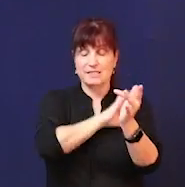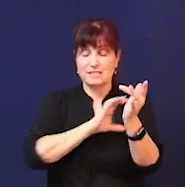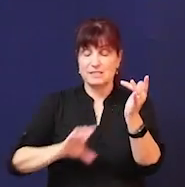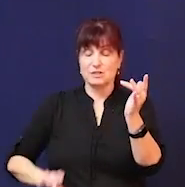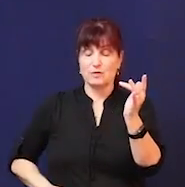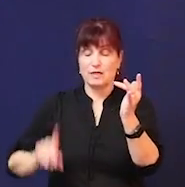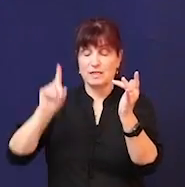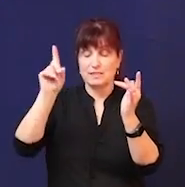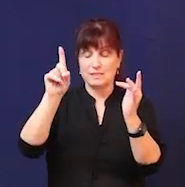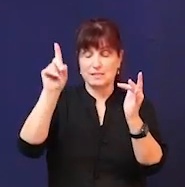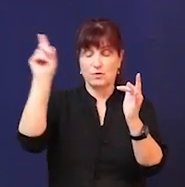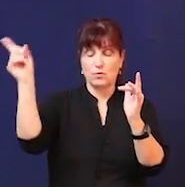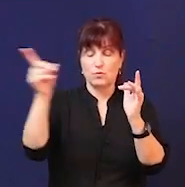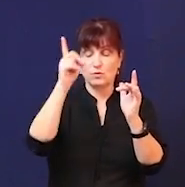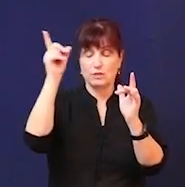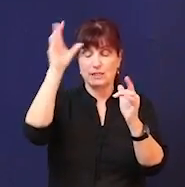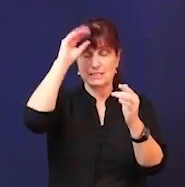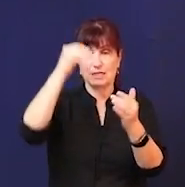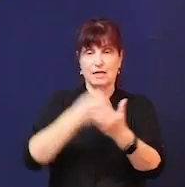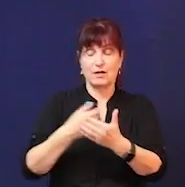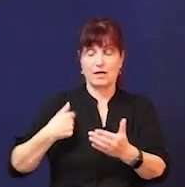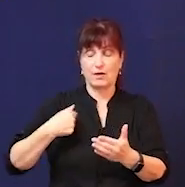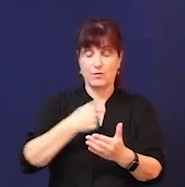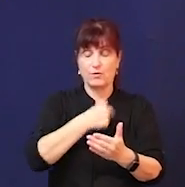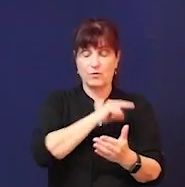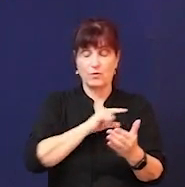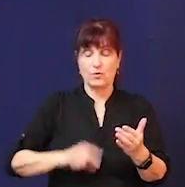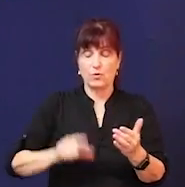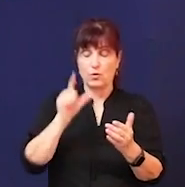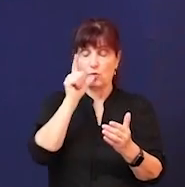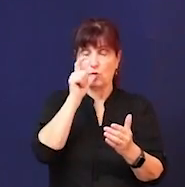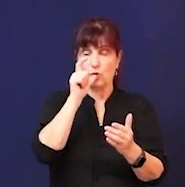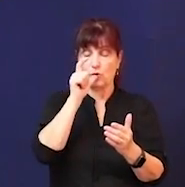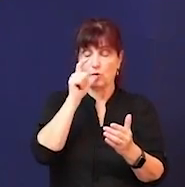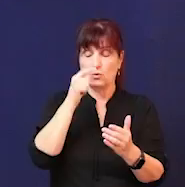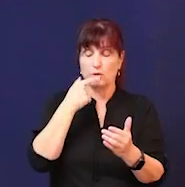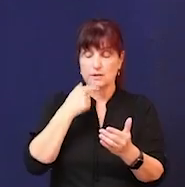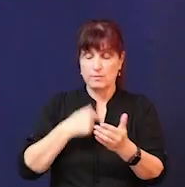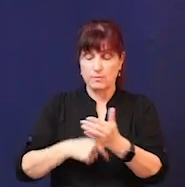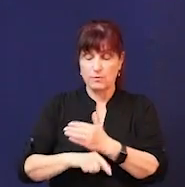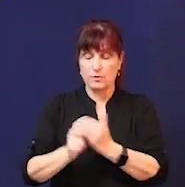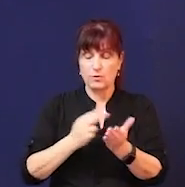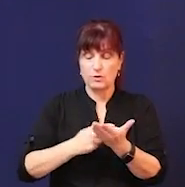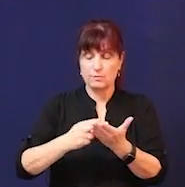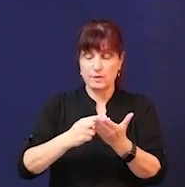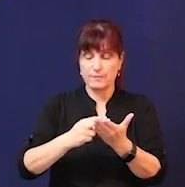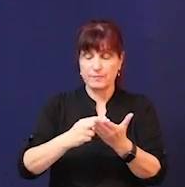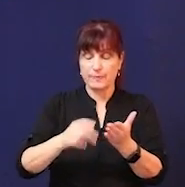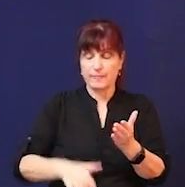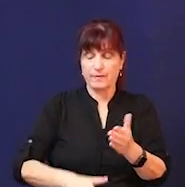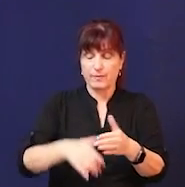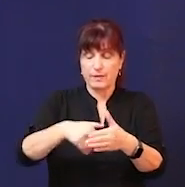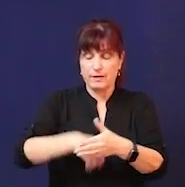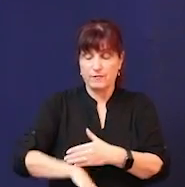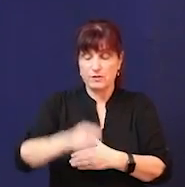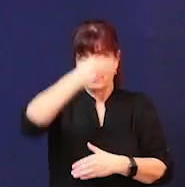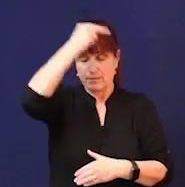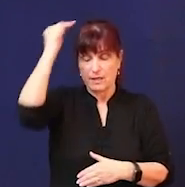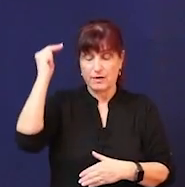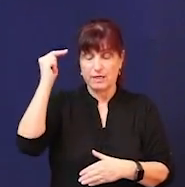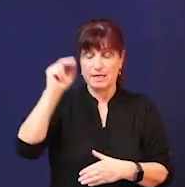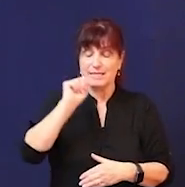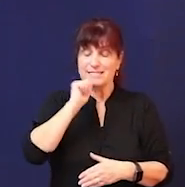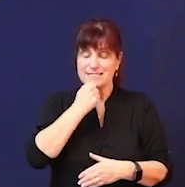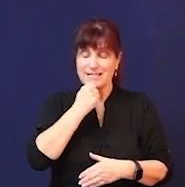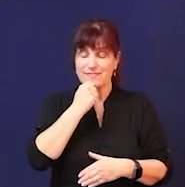Spirit, born of the Virgin Mary, suffered under Pontius Pilate, was crucified, died, and was buried.